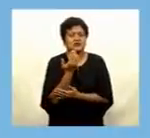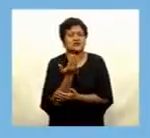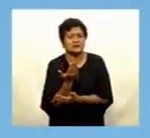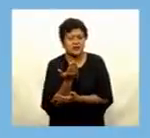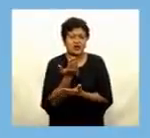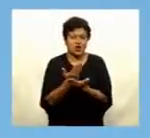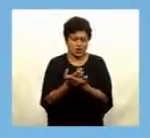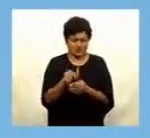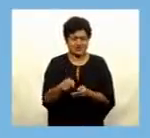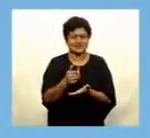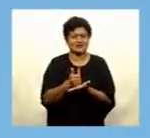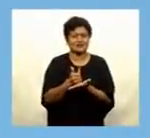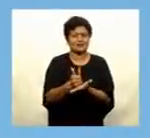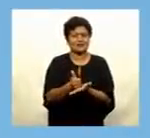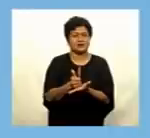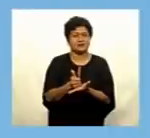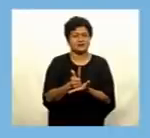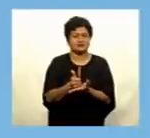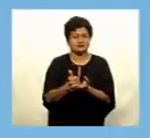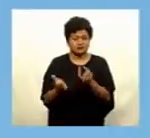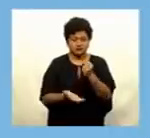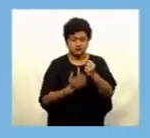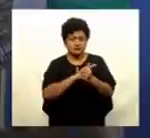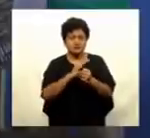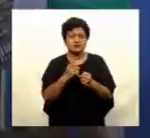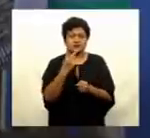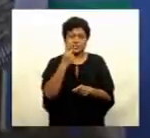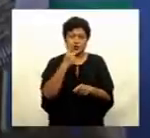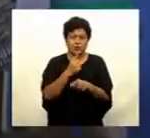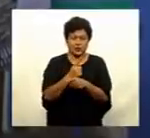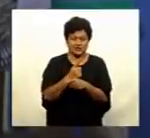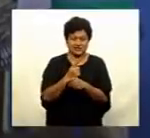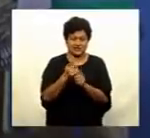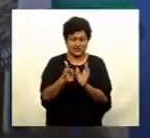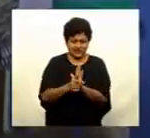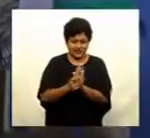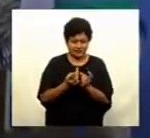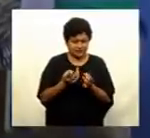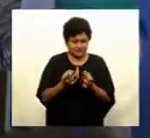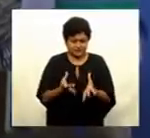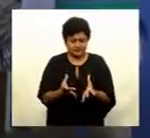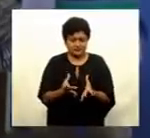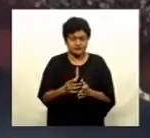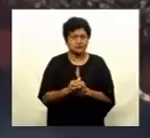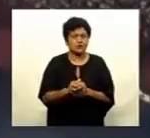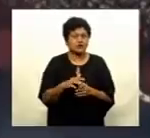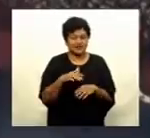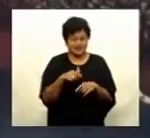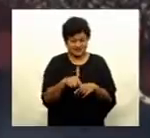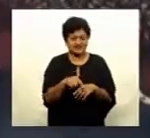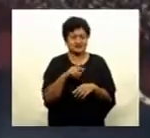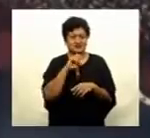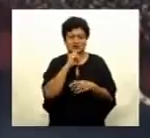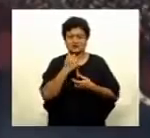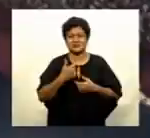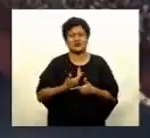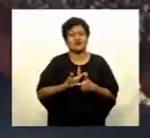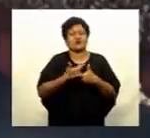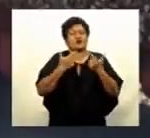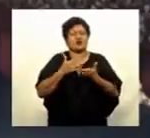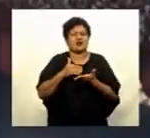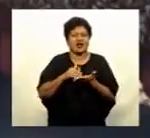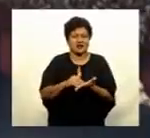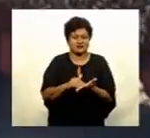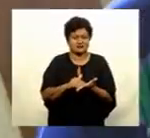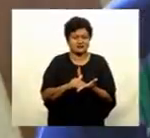With crushing to begin in 2 weeks' time for the Ba mill, the donation to farmers will be of great assistance as majority are in